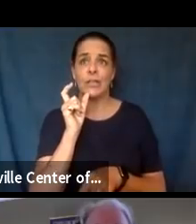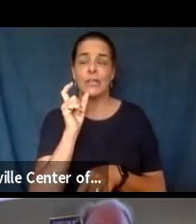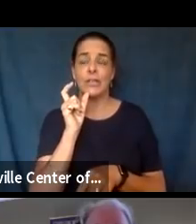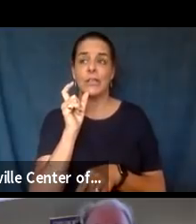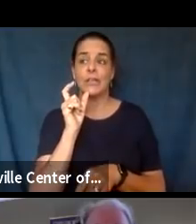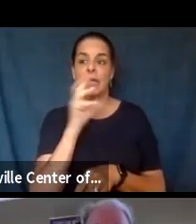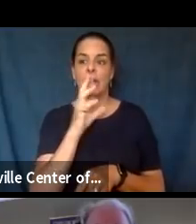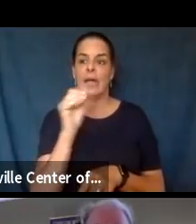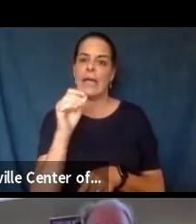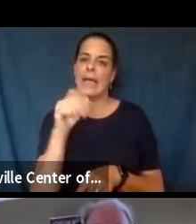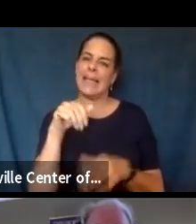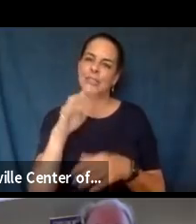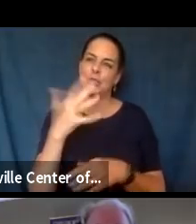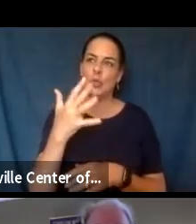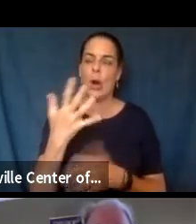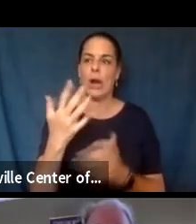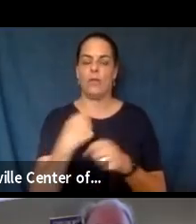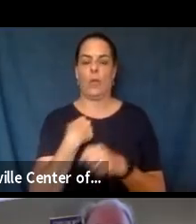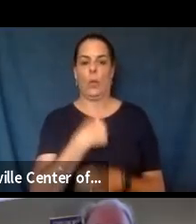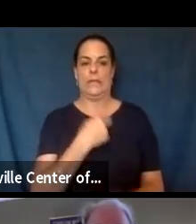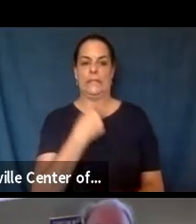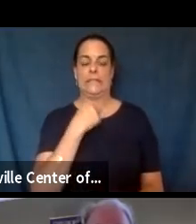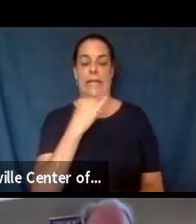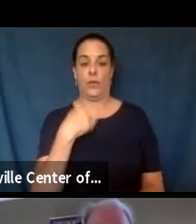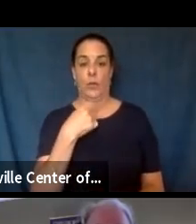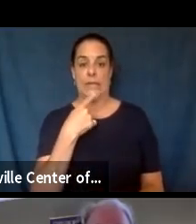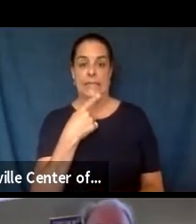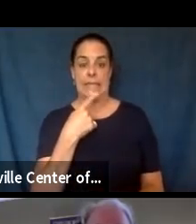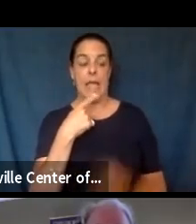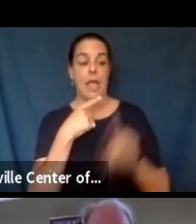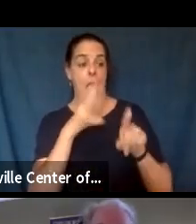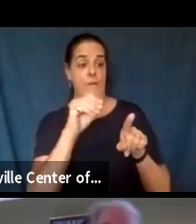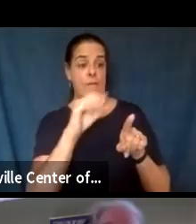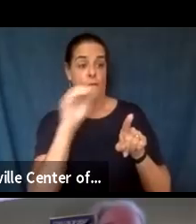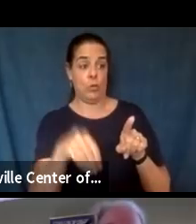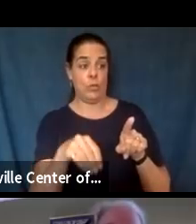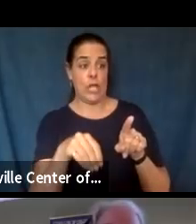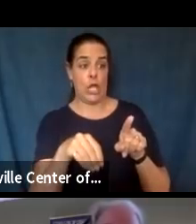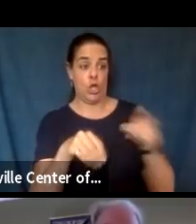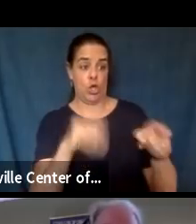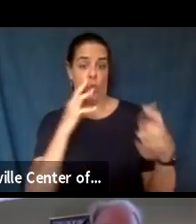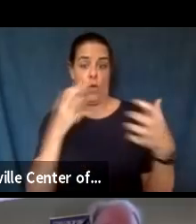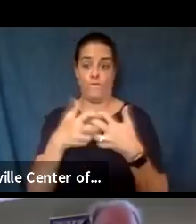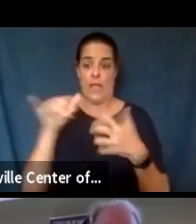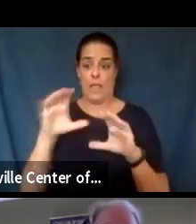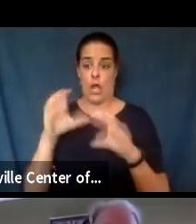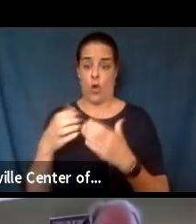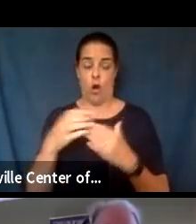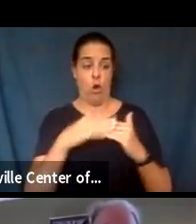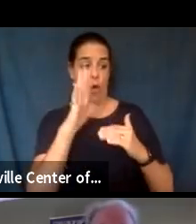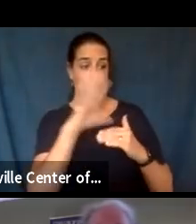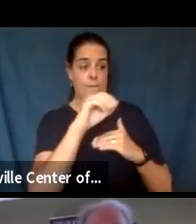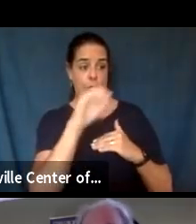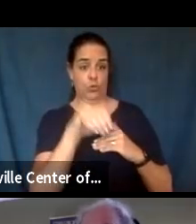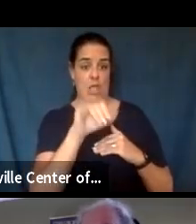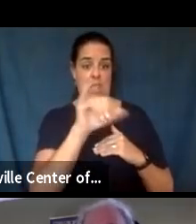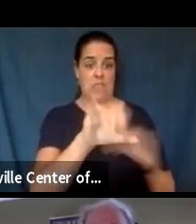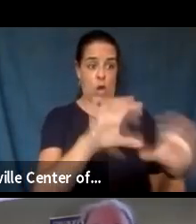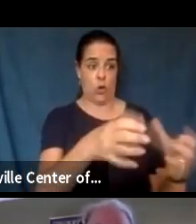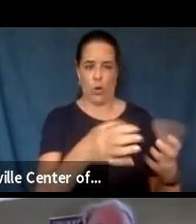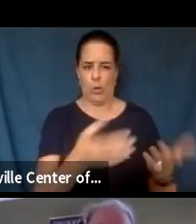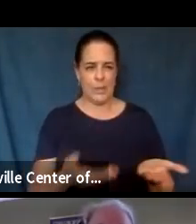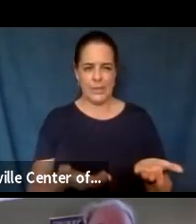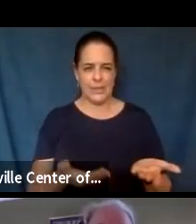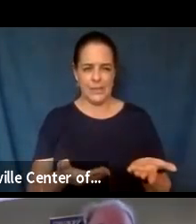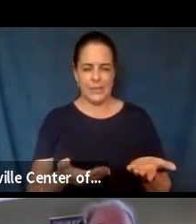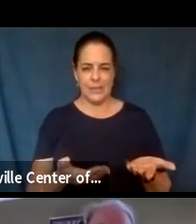our hands if we try to say, well, 50%, you're going to fit in this category, over 50% that category.